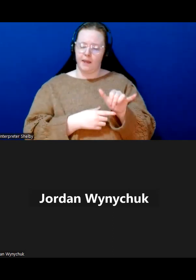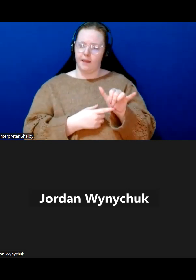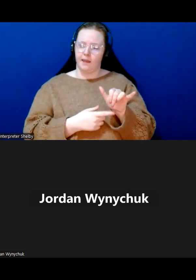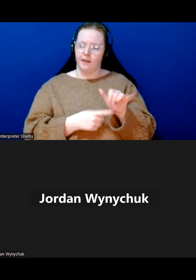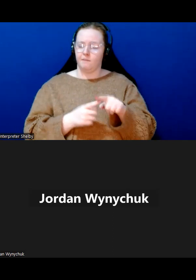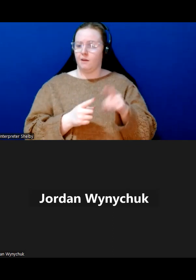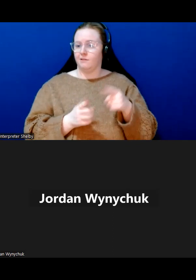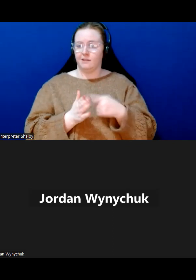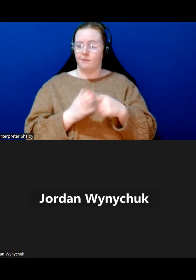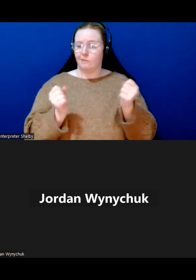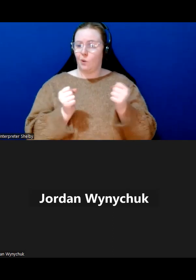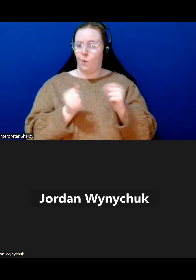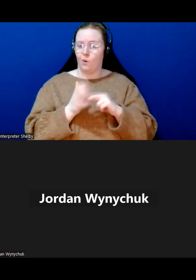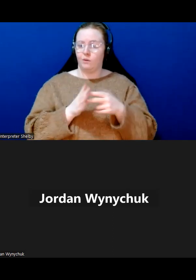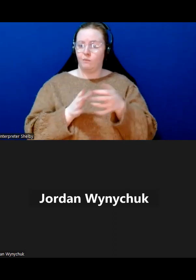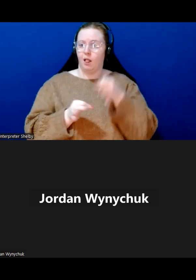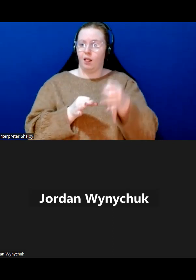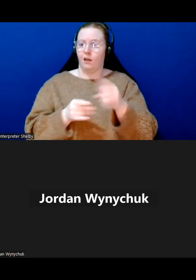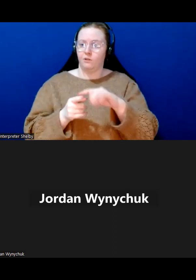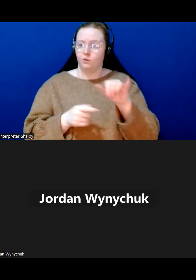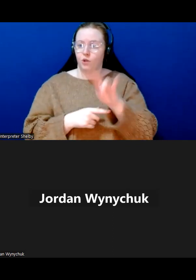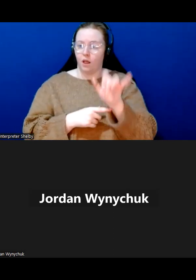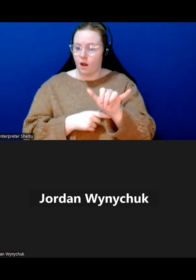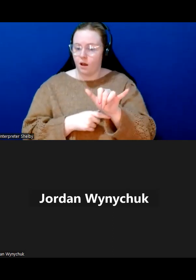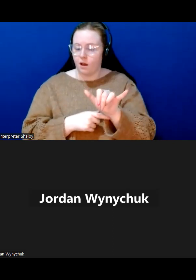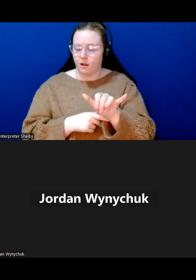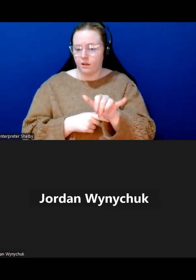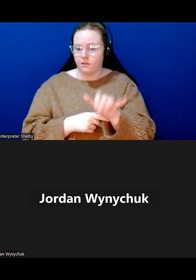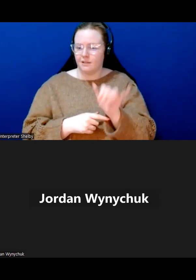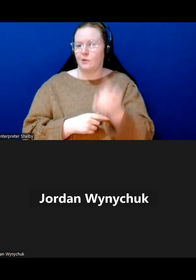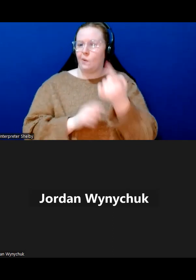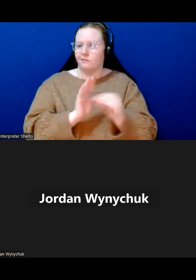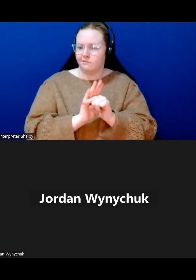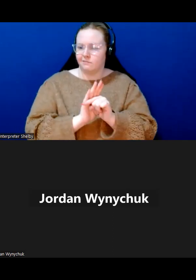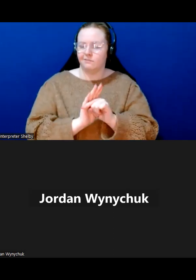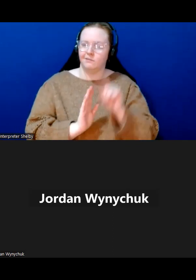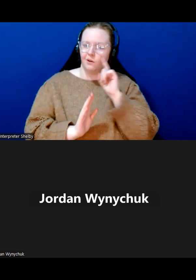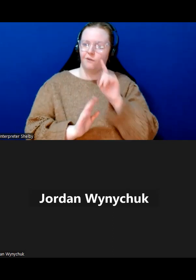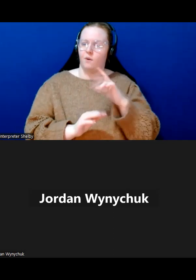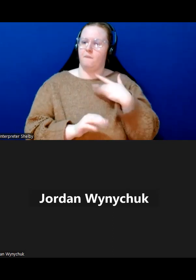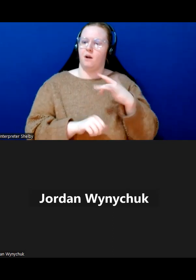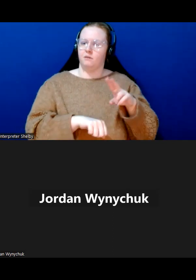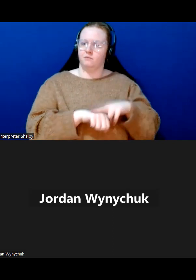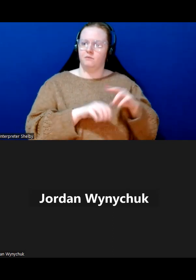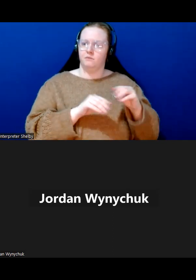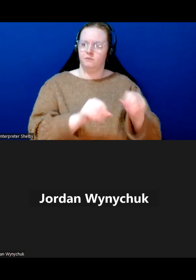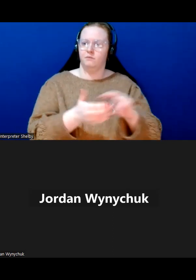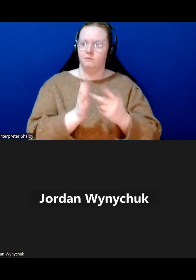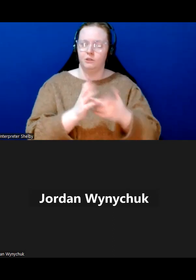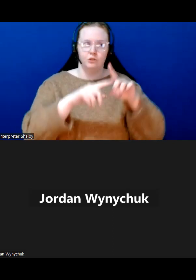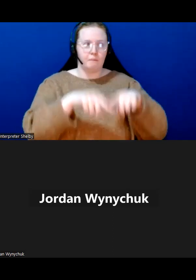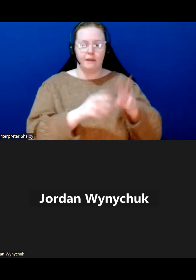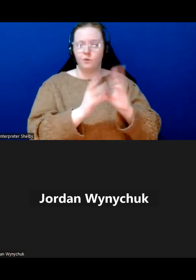really cold and we don't start until July. So that is one downfall of traditional gardening, is that you just are so dependent on